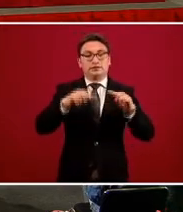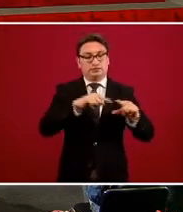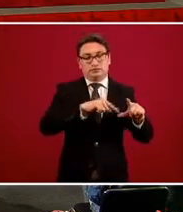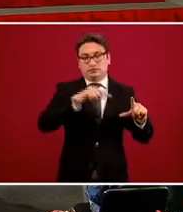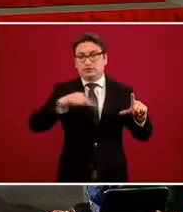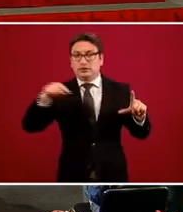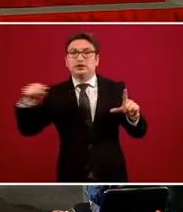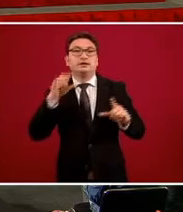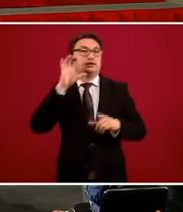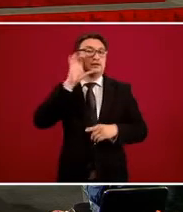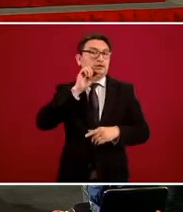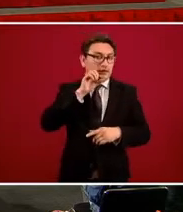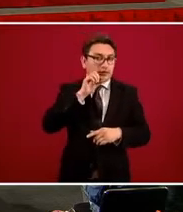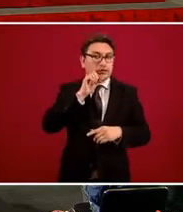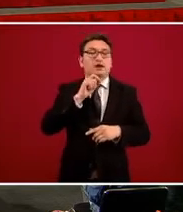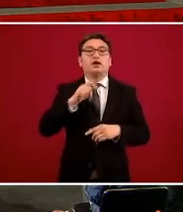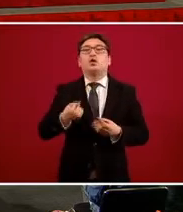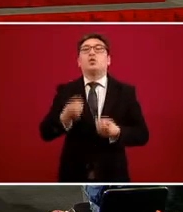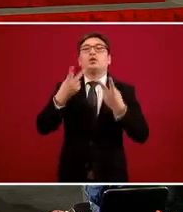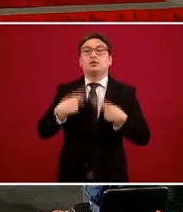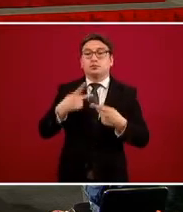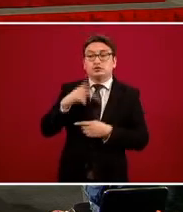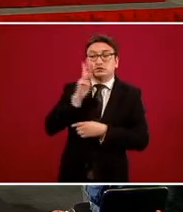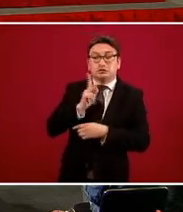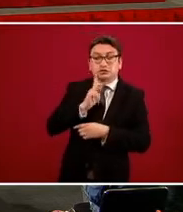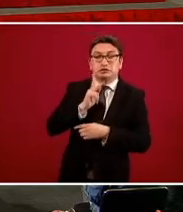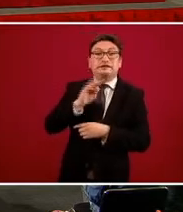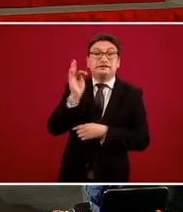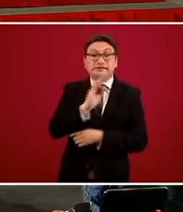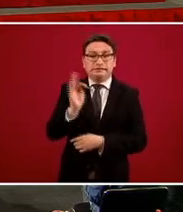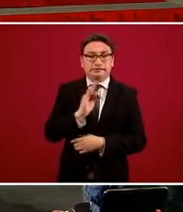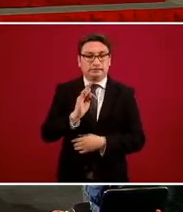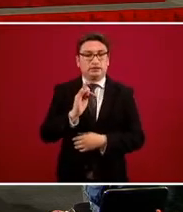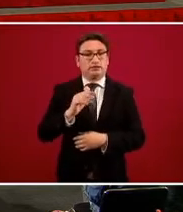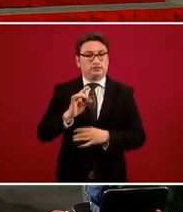them can recover eventually. And we can see this at the